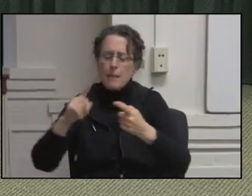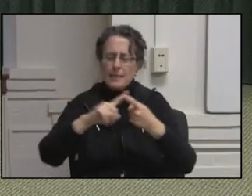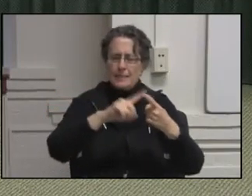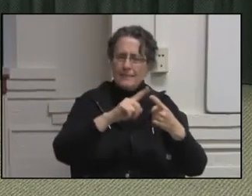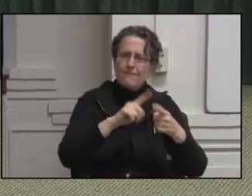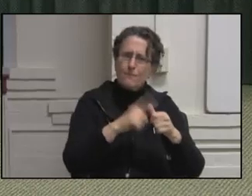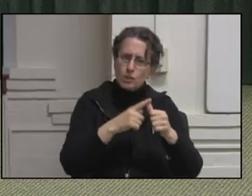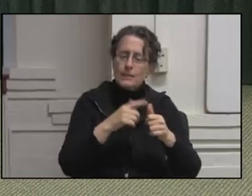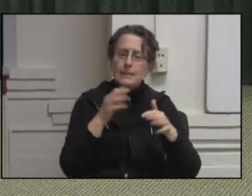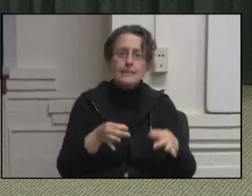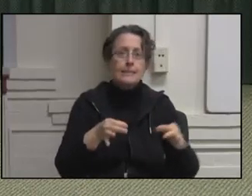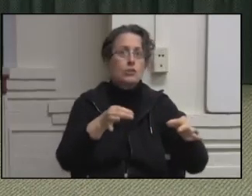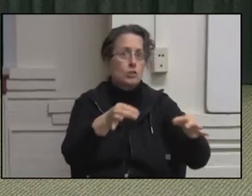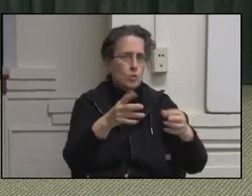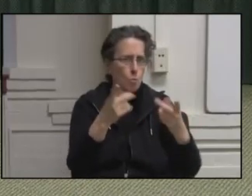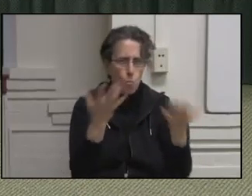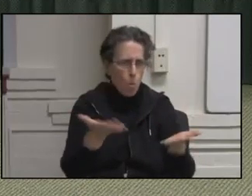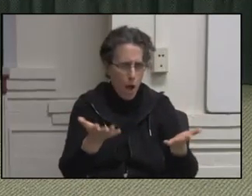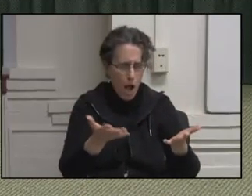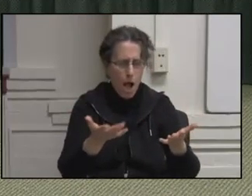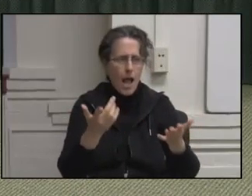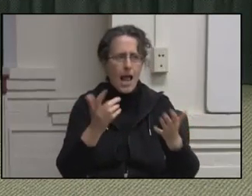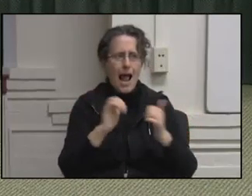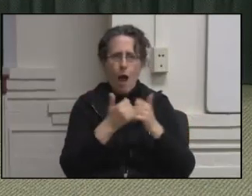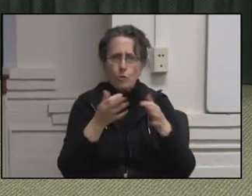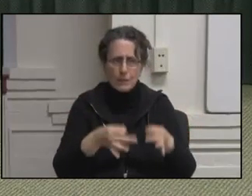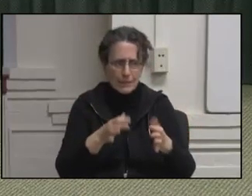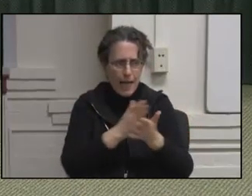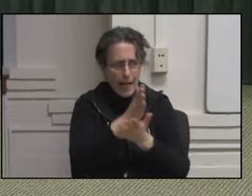of sort of which path to follow.